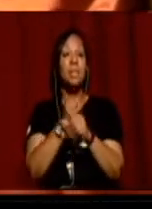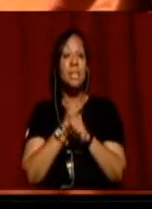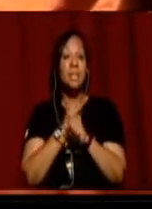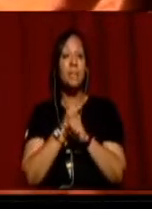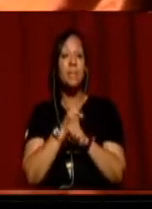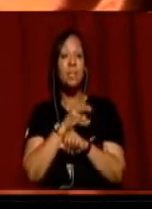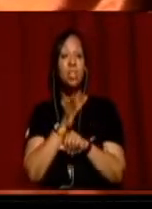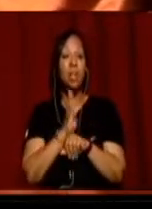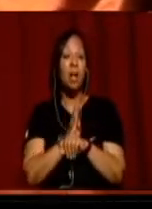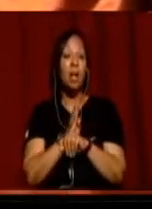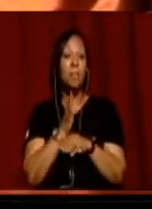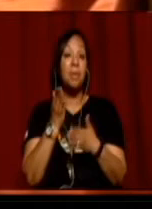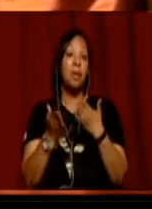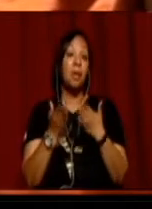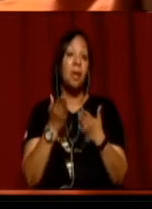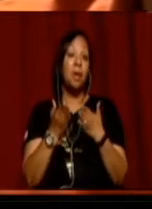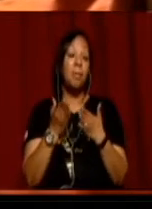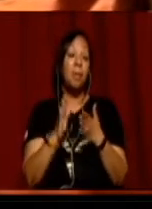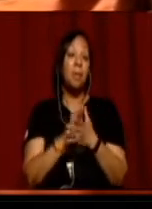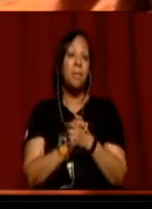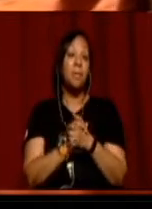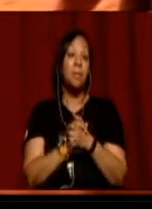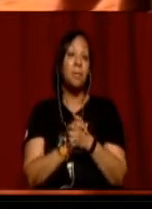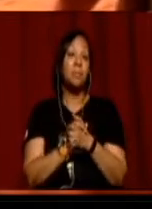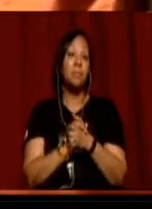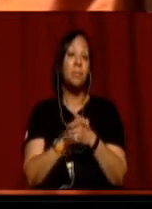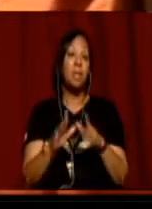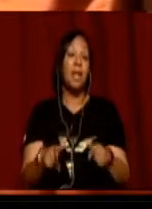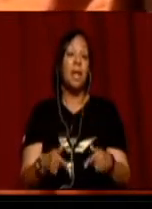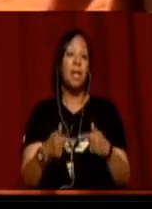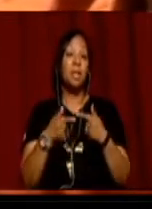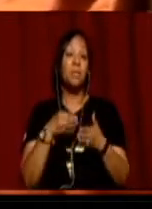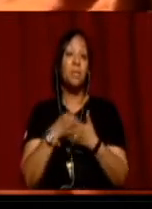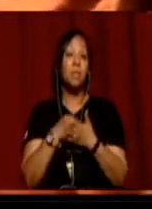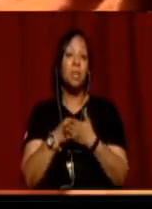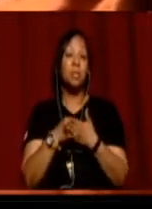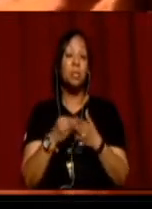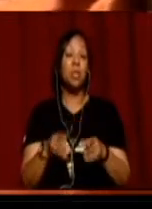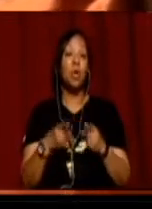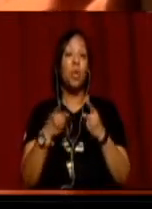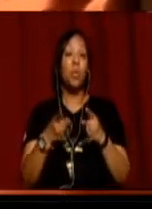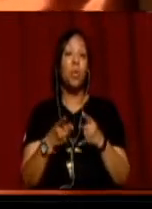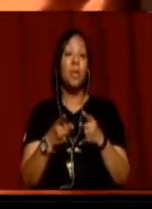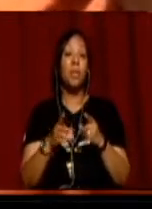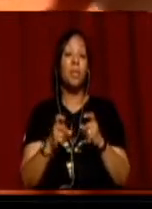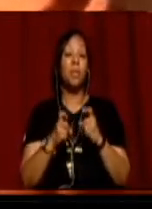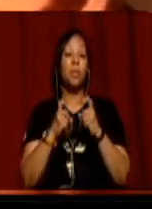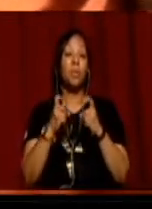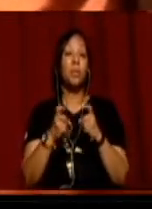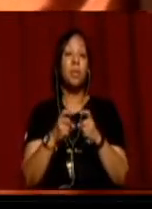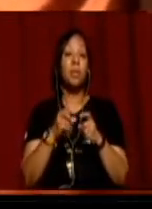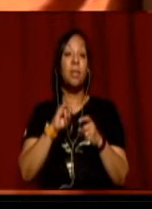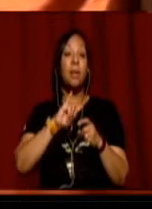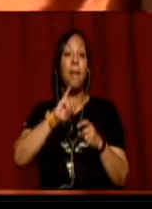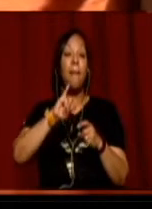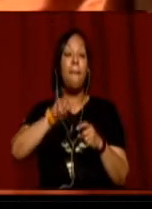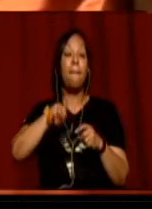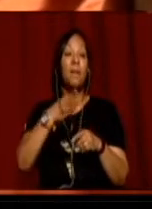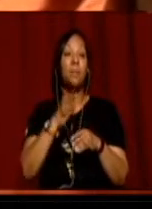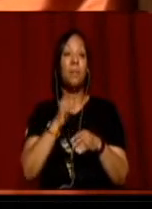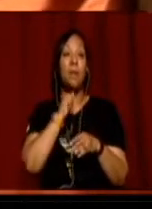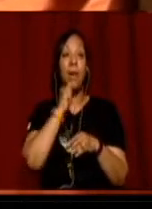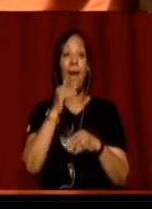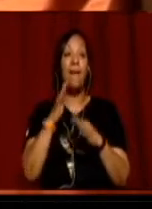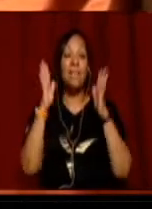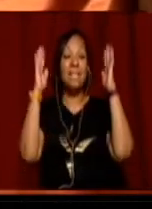jobs. And we are providing a living wage with benefits. We don't yet have a hiring system set up yet, but